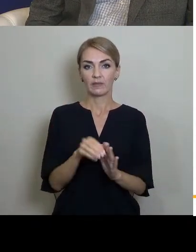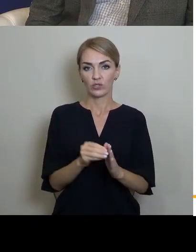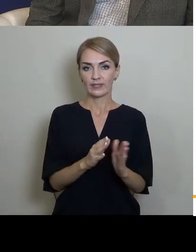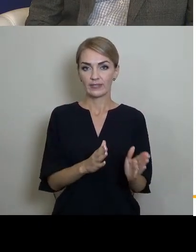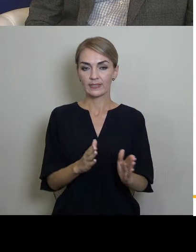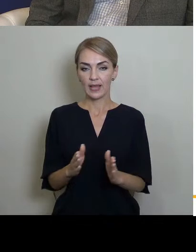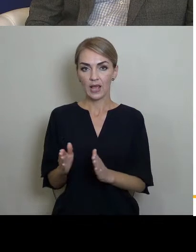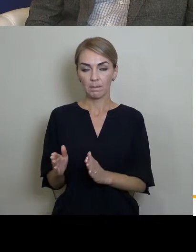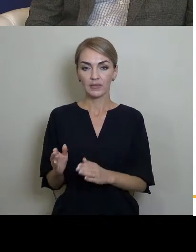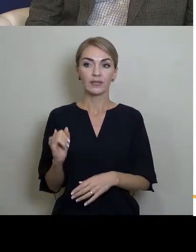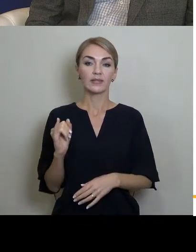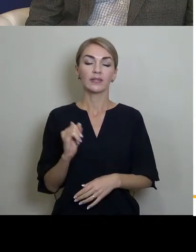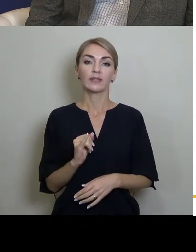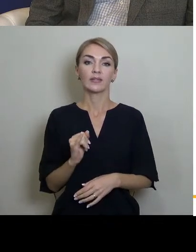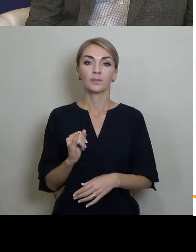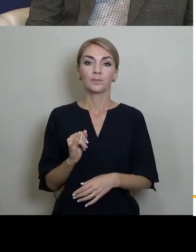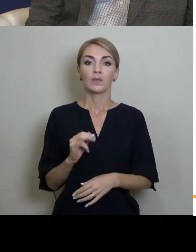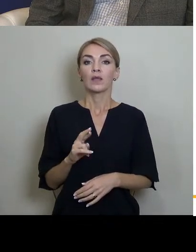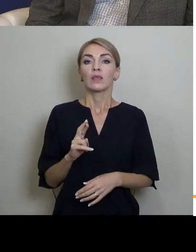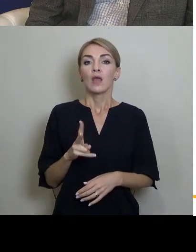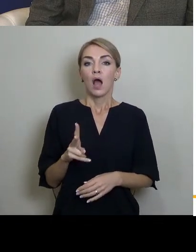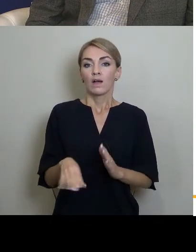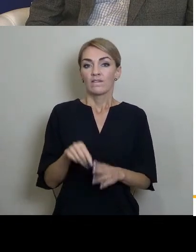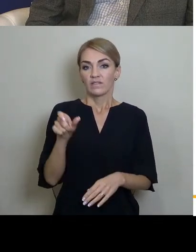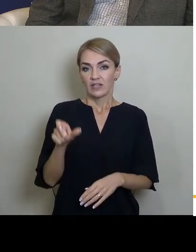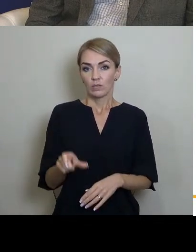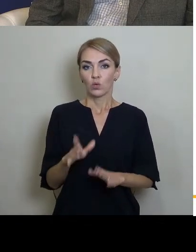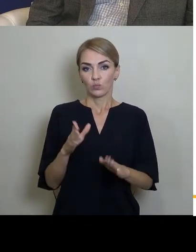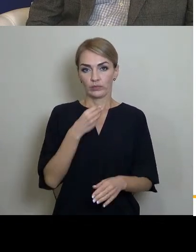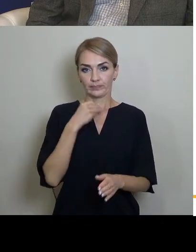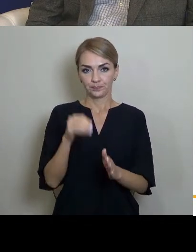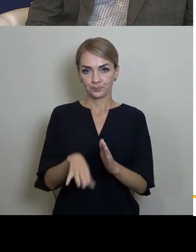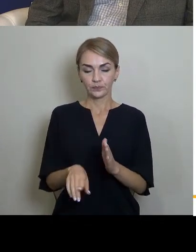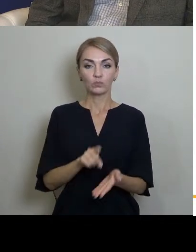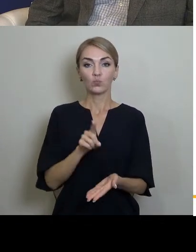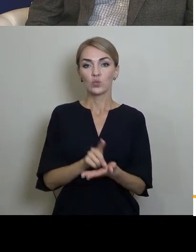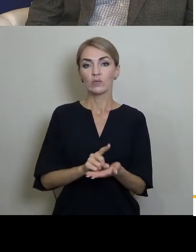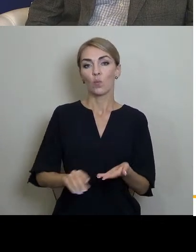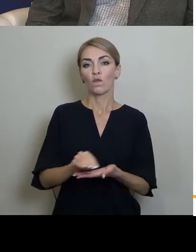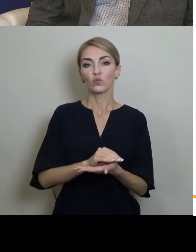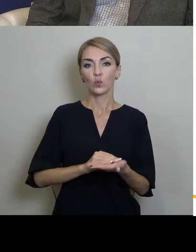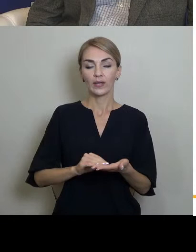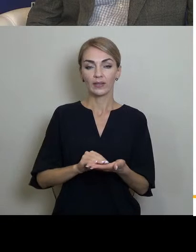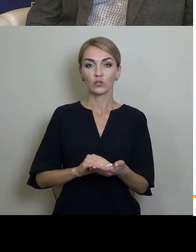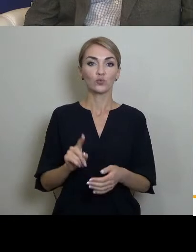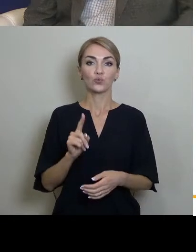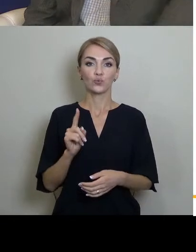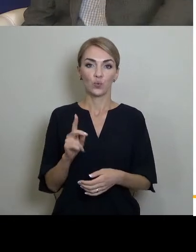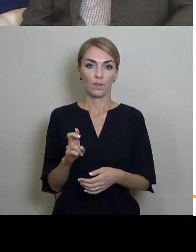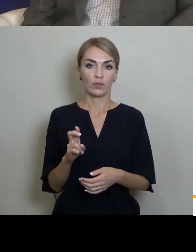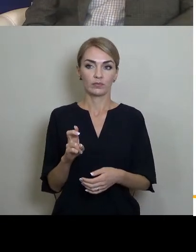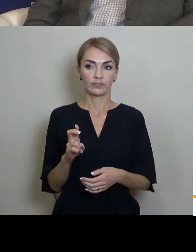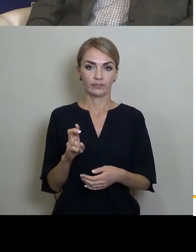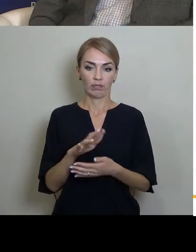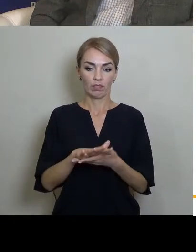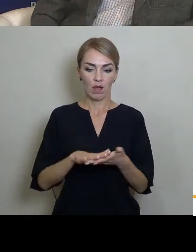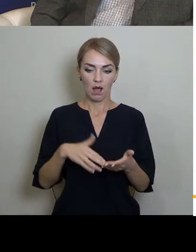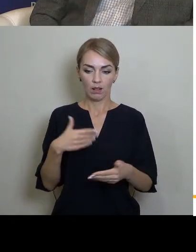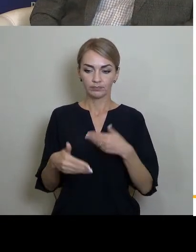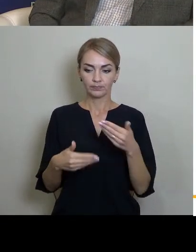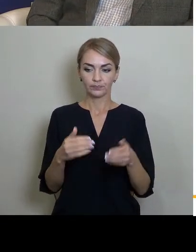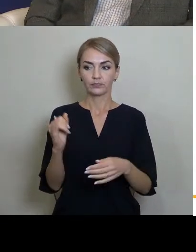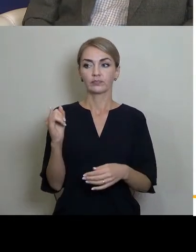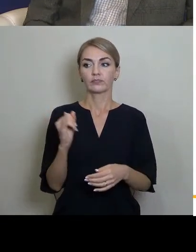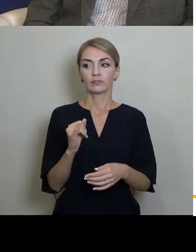We talked about the proportional electoral system and how the voter is going to vote. We have to repeat it so that we